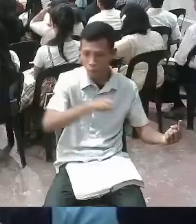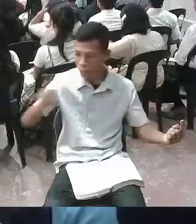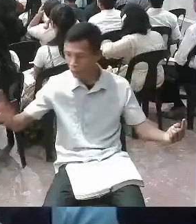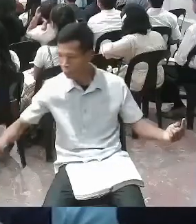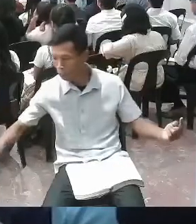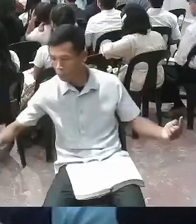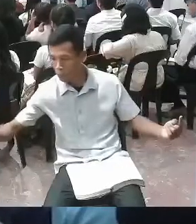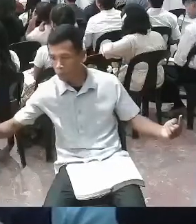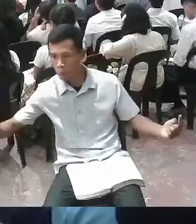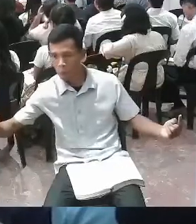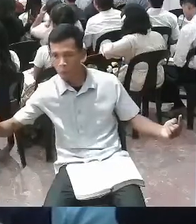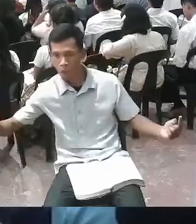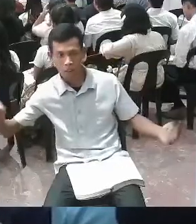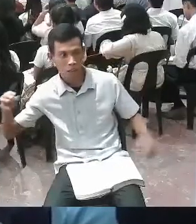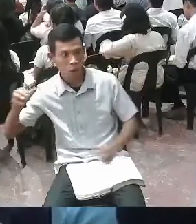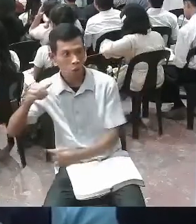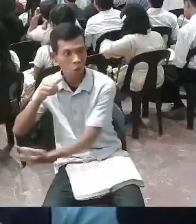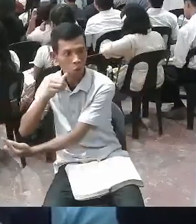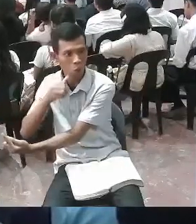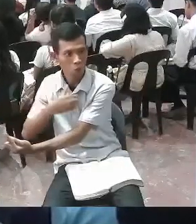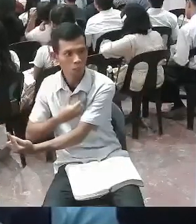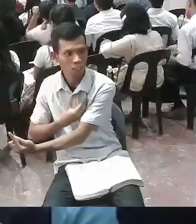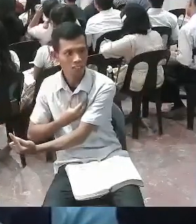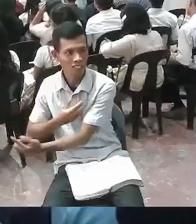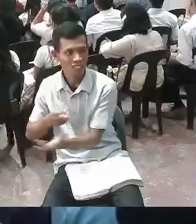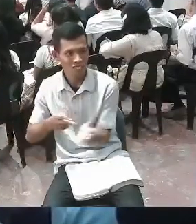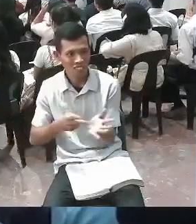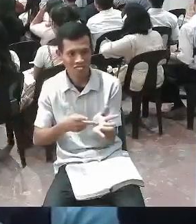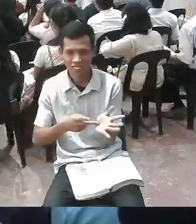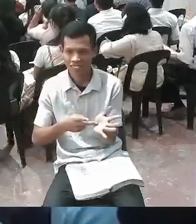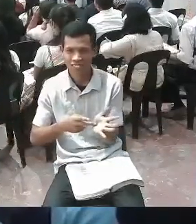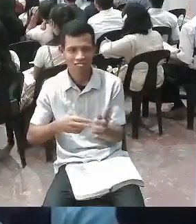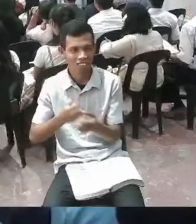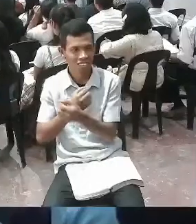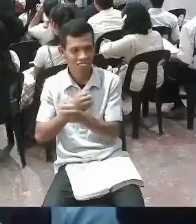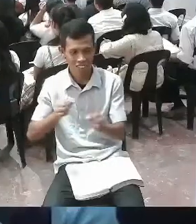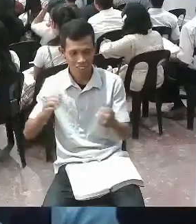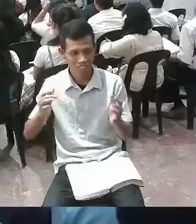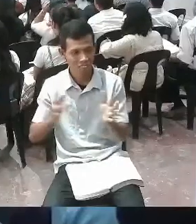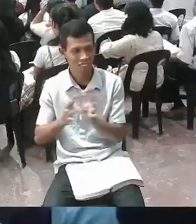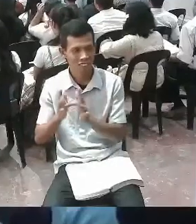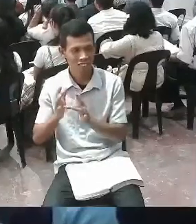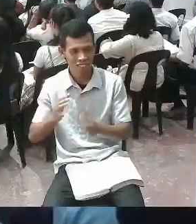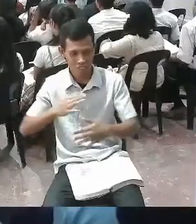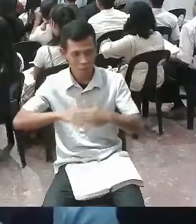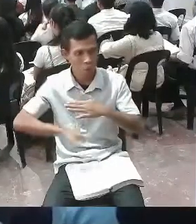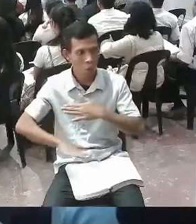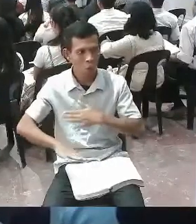Savior. What a wonderful plan when you put it all together.